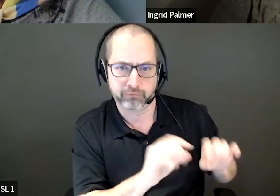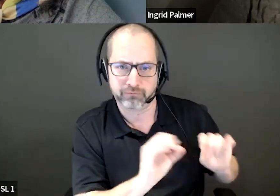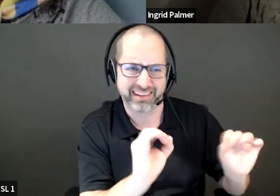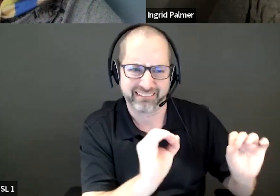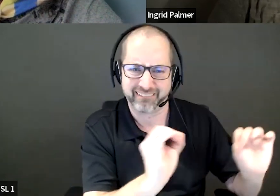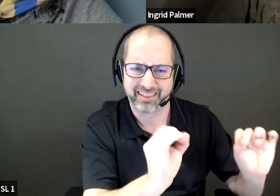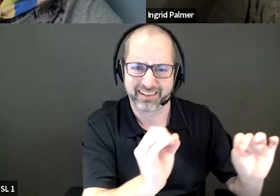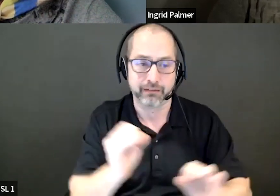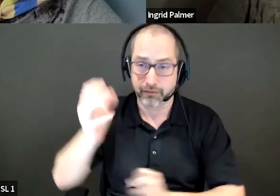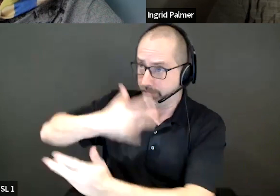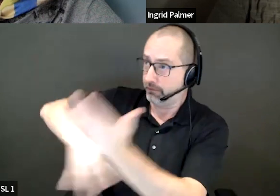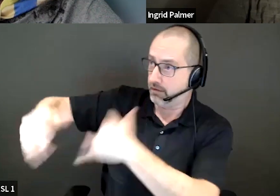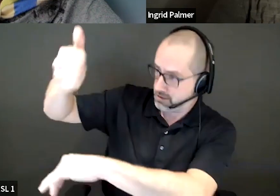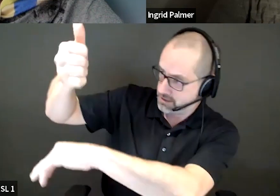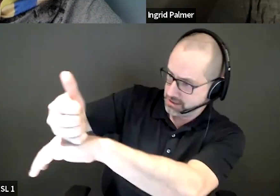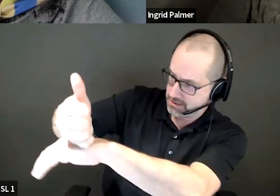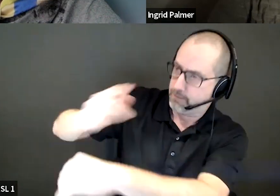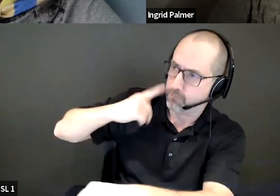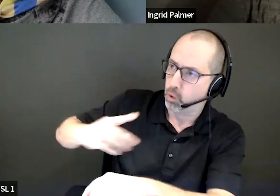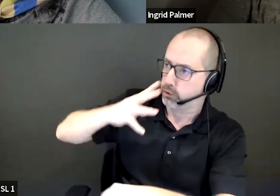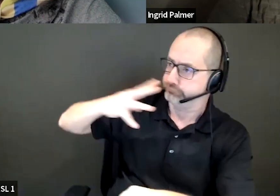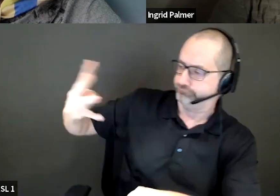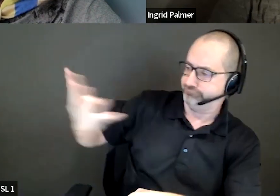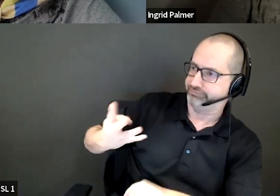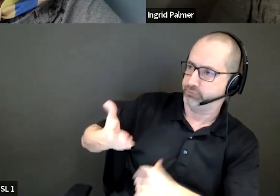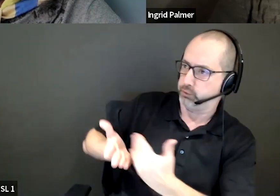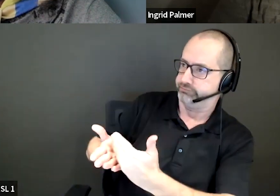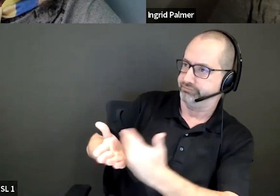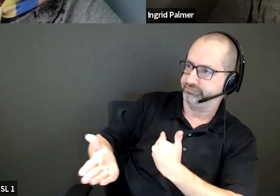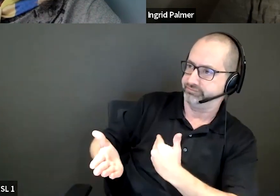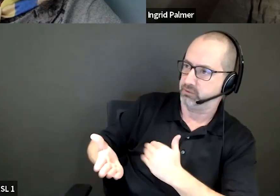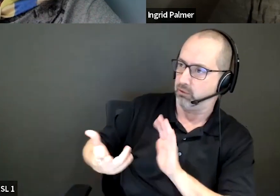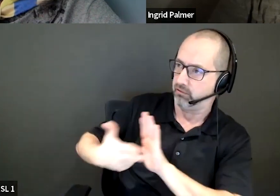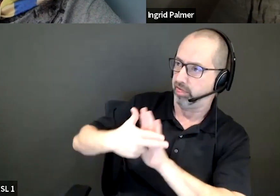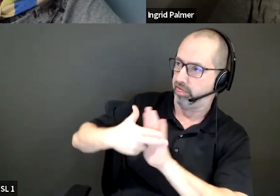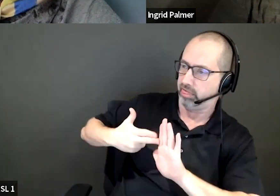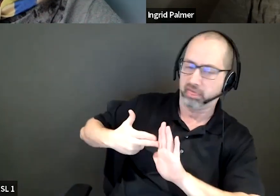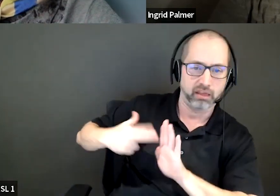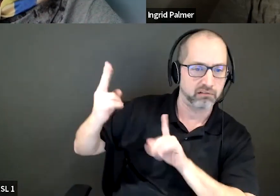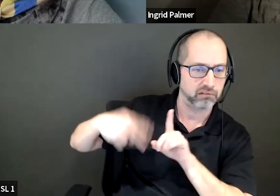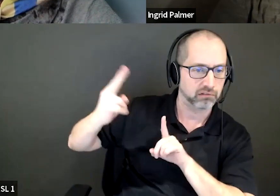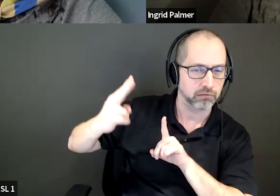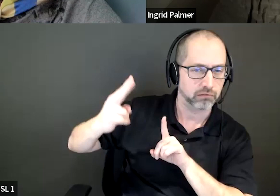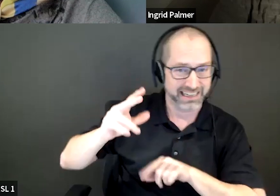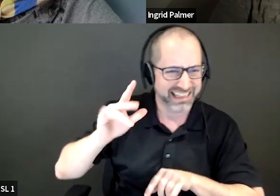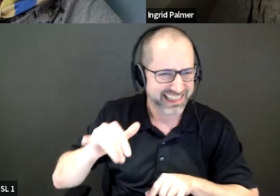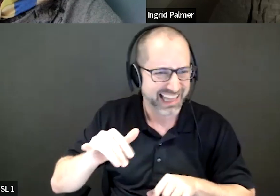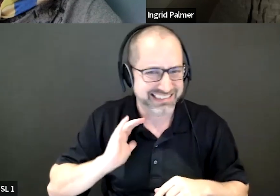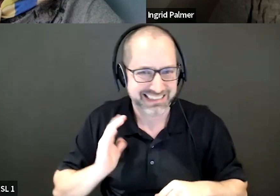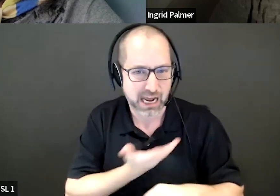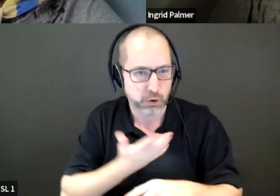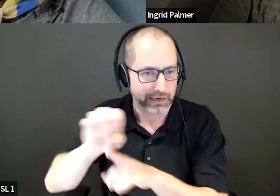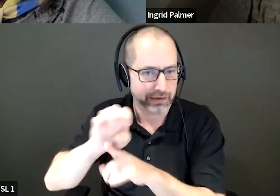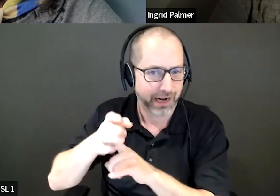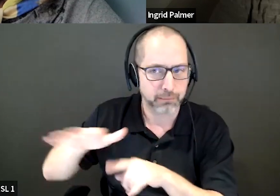to ensure we are not included or are considered less than. So it's our environment and the attitudes